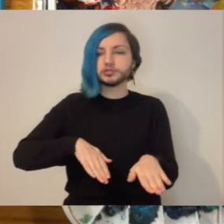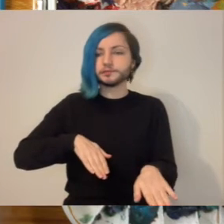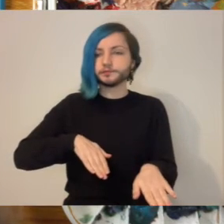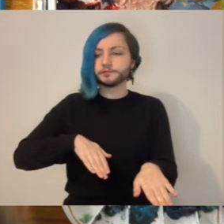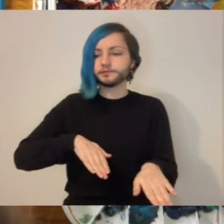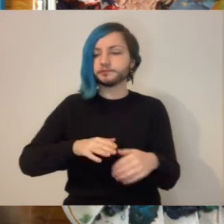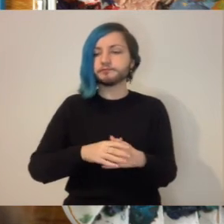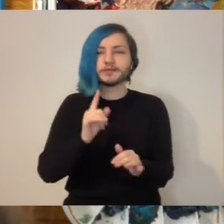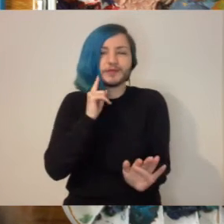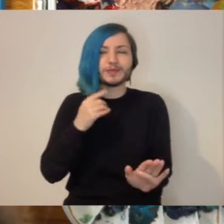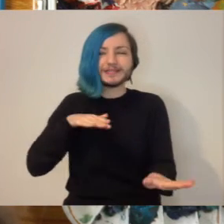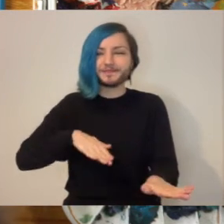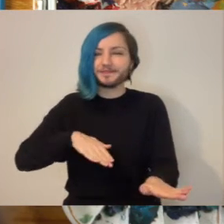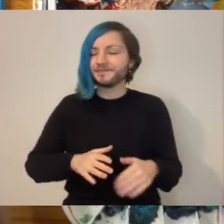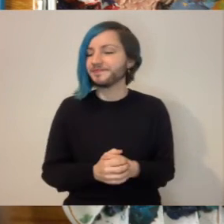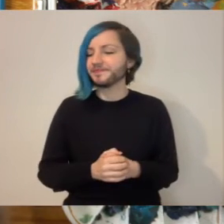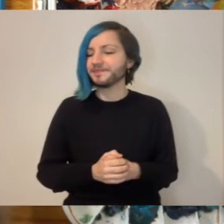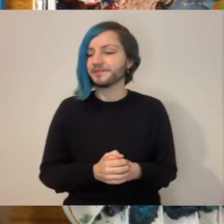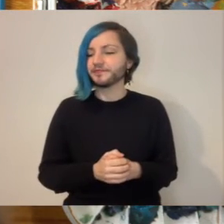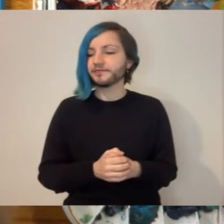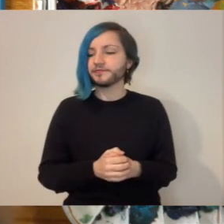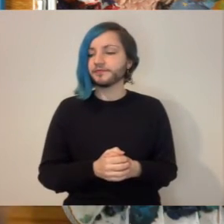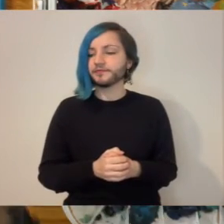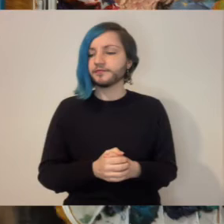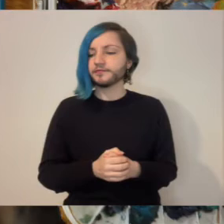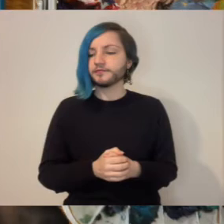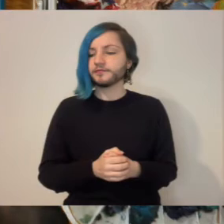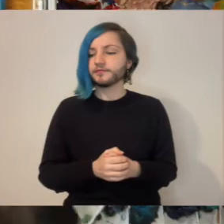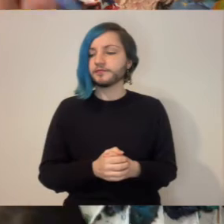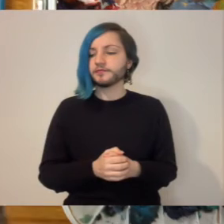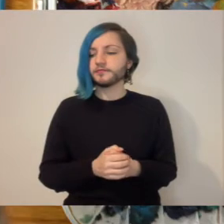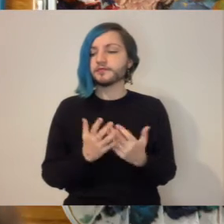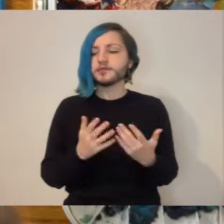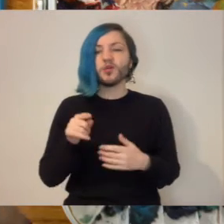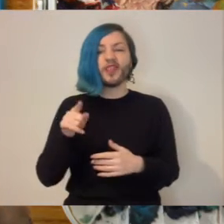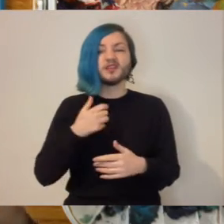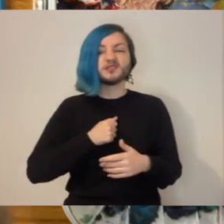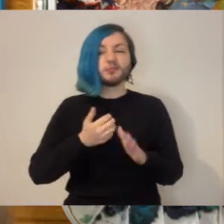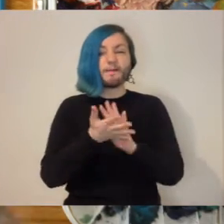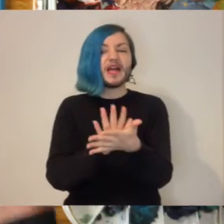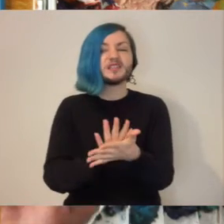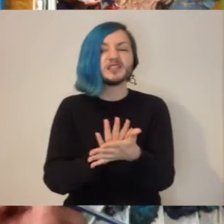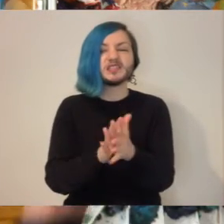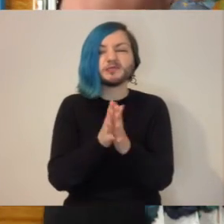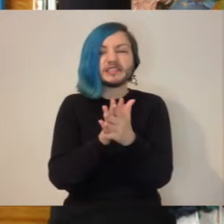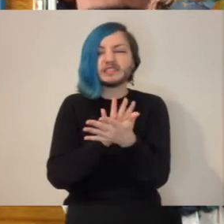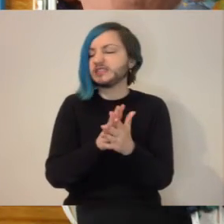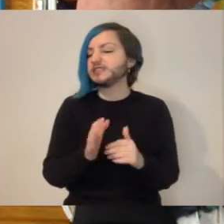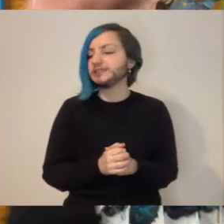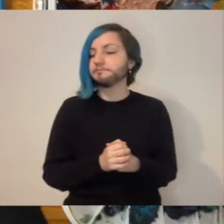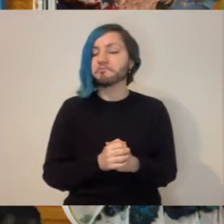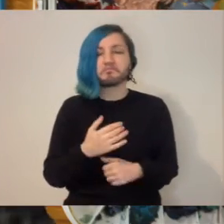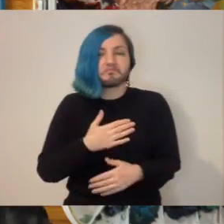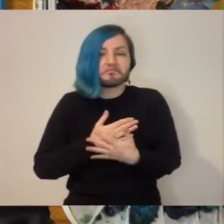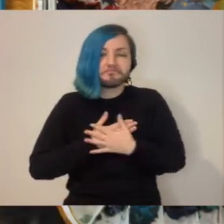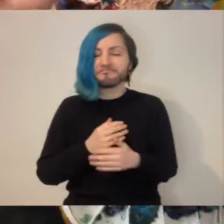little foot here, which is a sweet little foot, coming this way. So that's kind of like my mushy mess, which I call